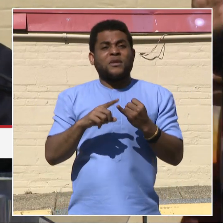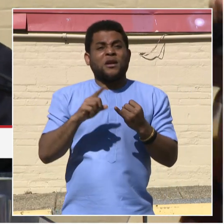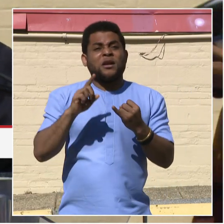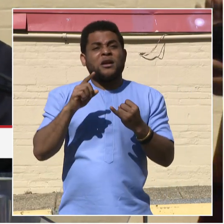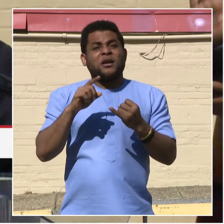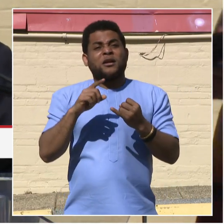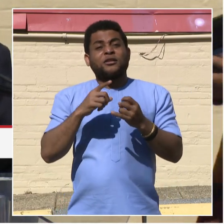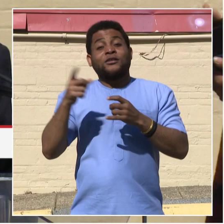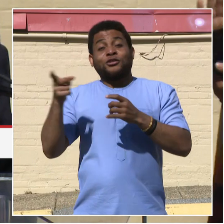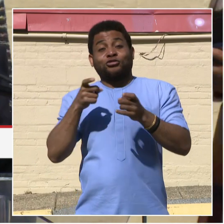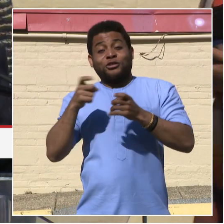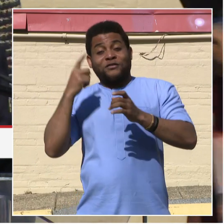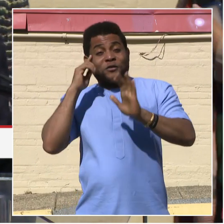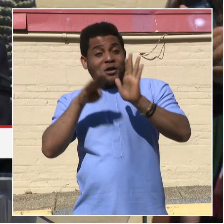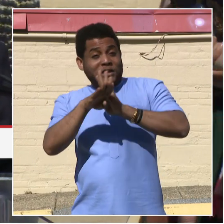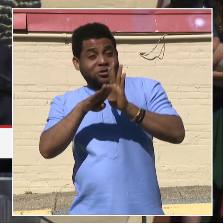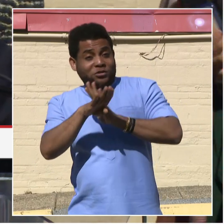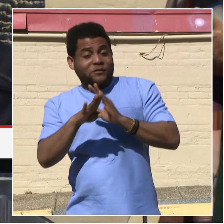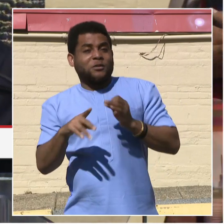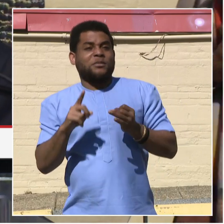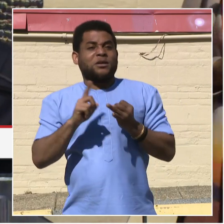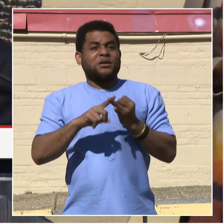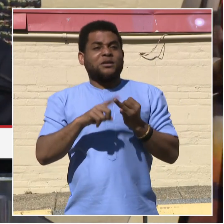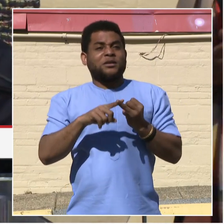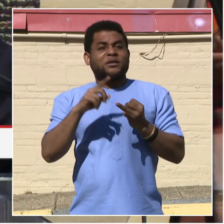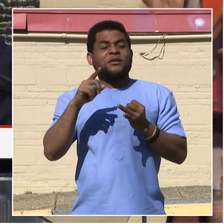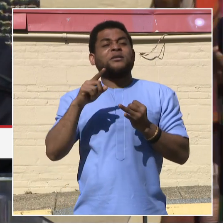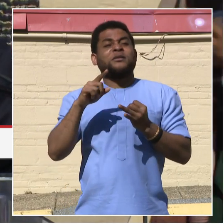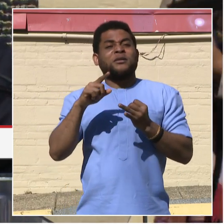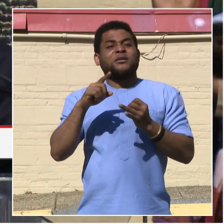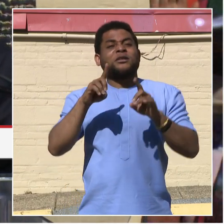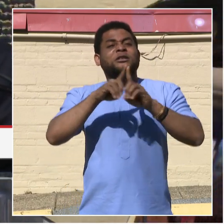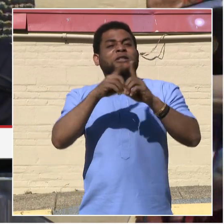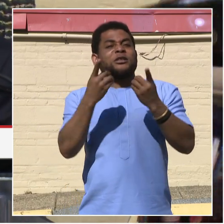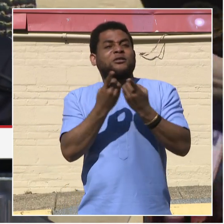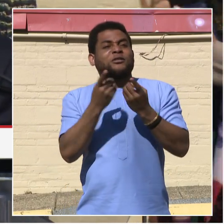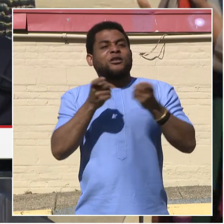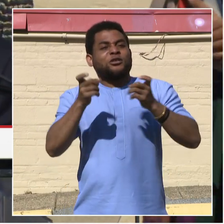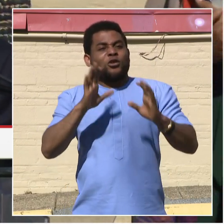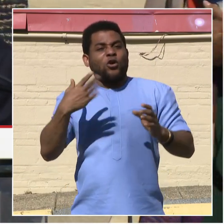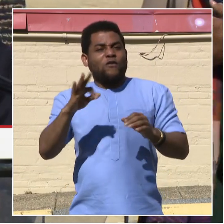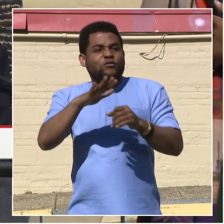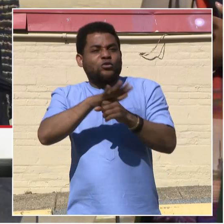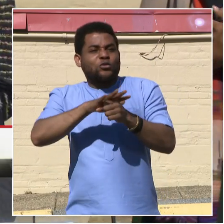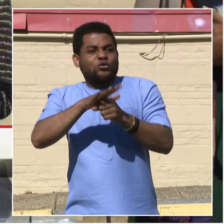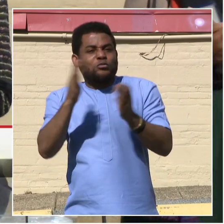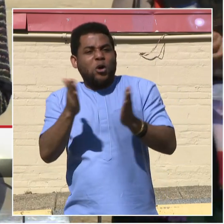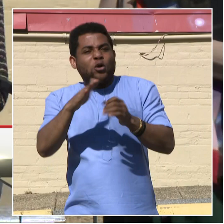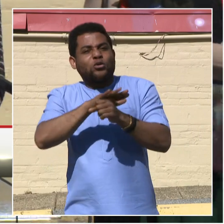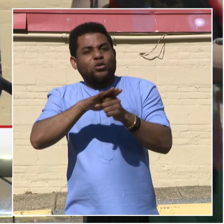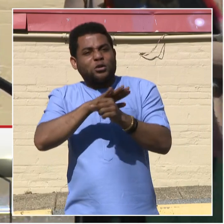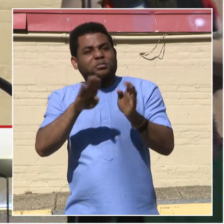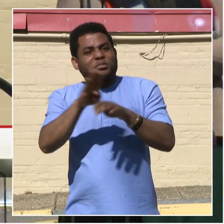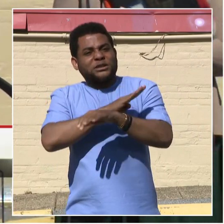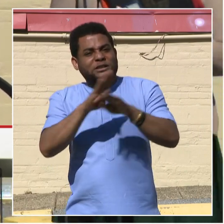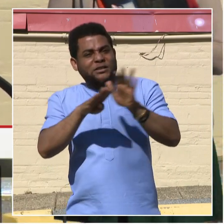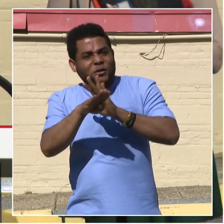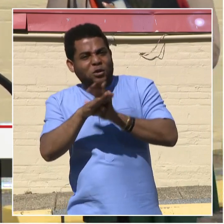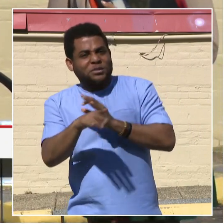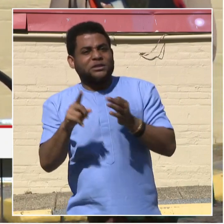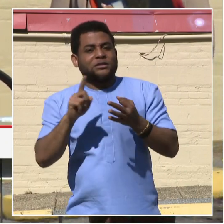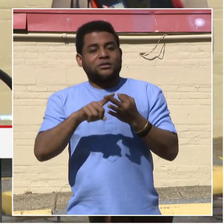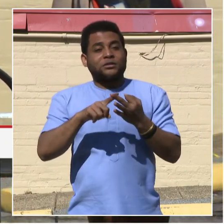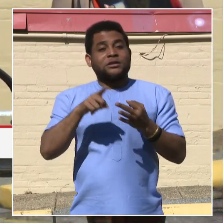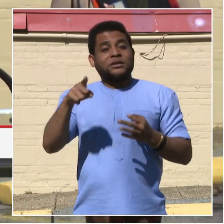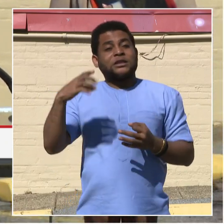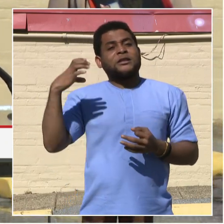DEMPED. Christy Whitfield, who's the Director of the Department of Small Local Business Development. Sharon Carney, who's the Chief of Staff at DEMPED.